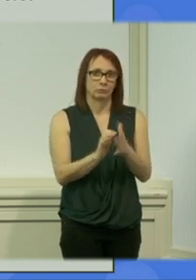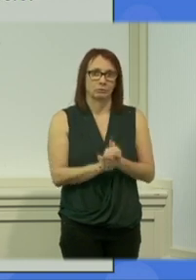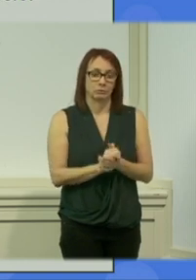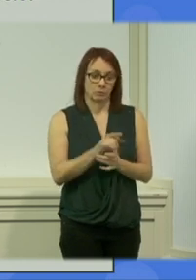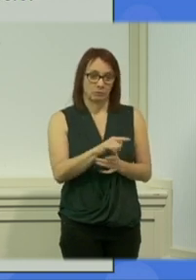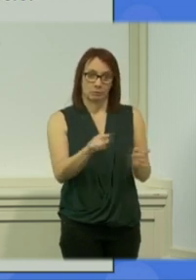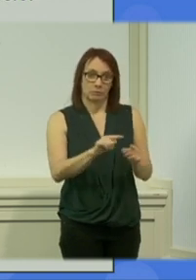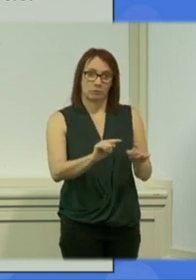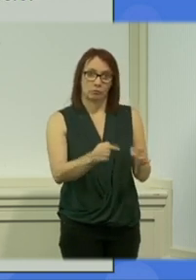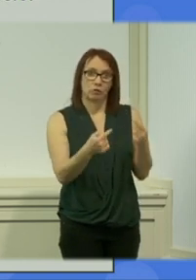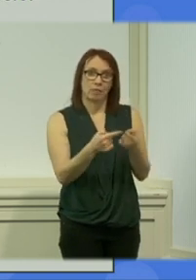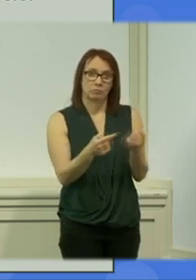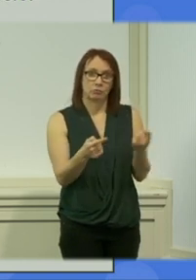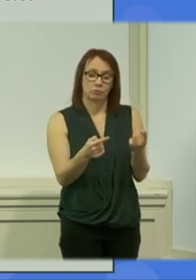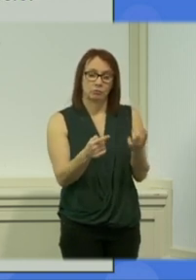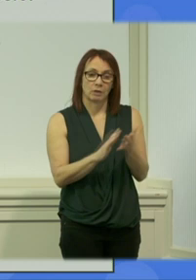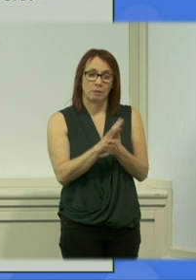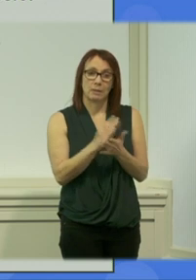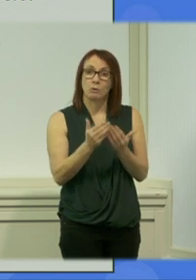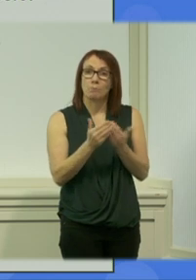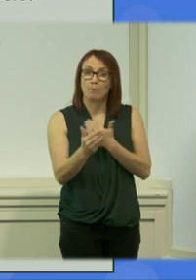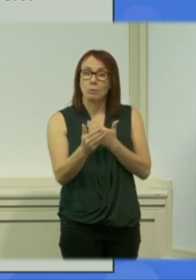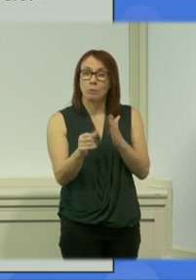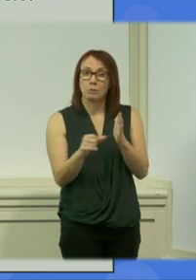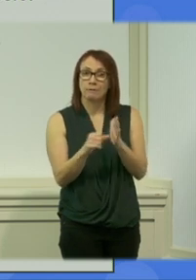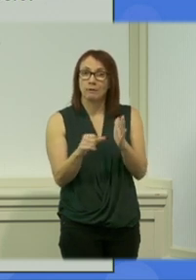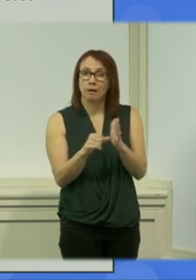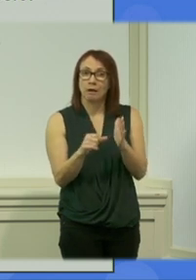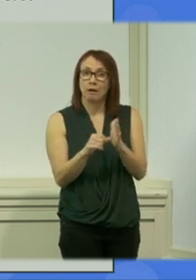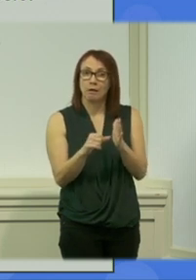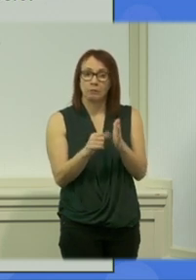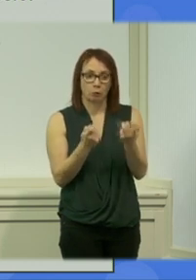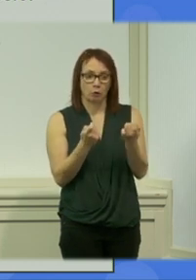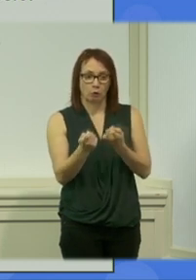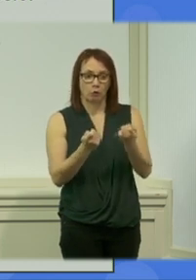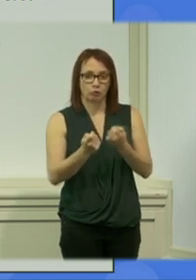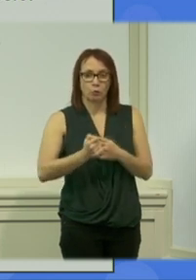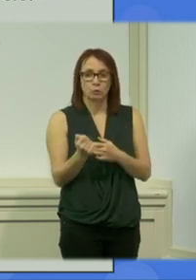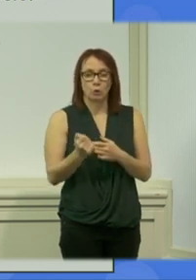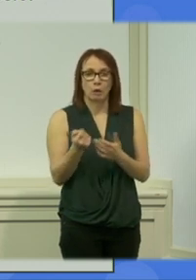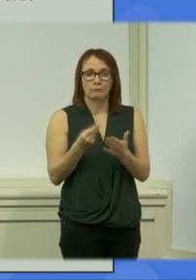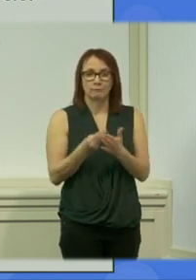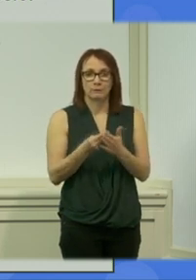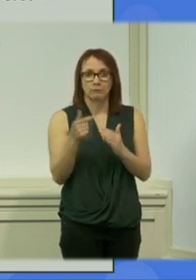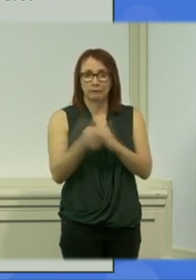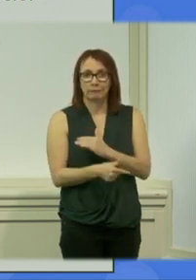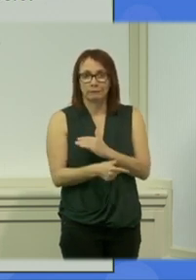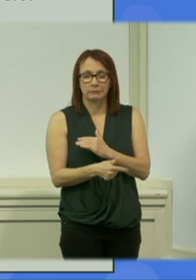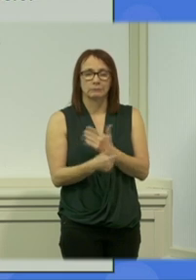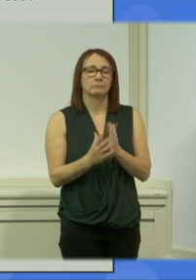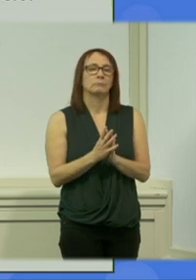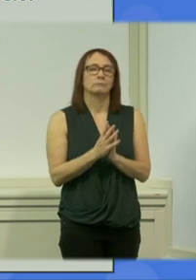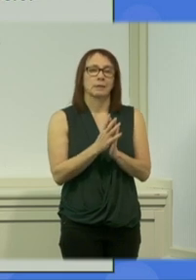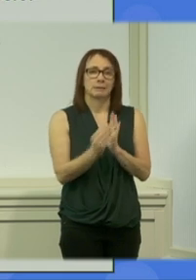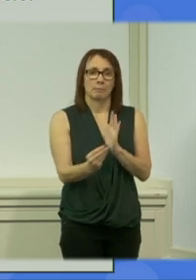these challenges make it more difficult to control Scotland's fiscal deficit? So for